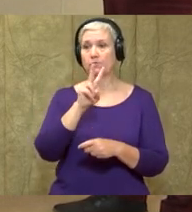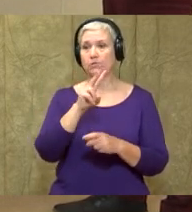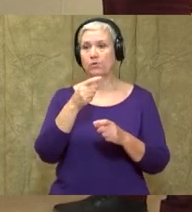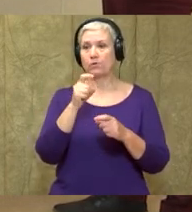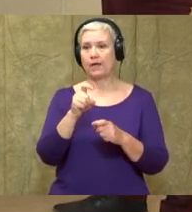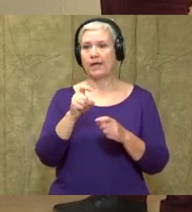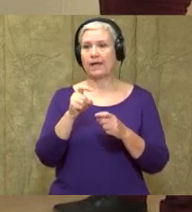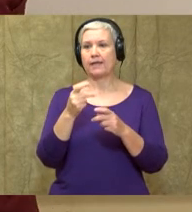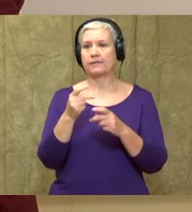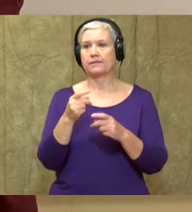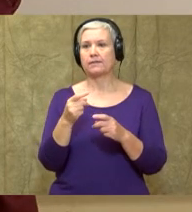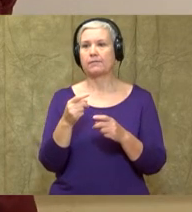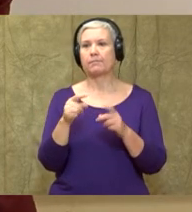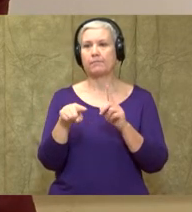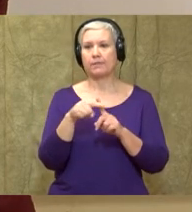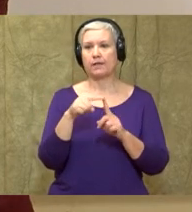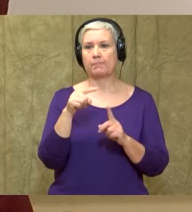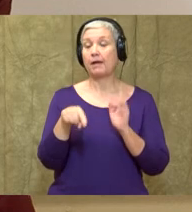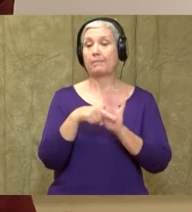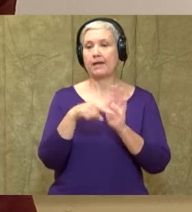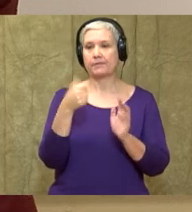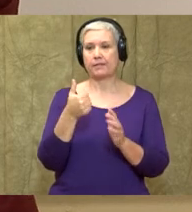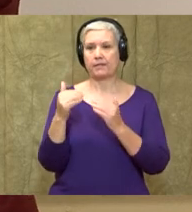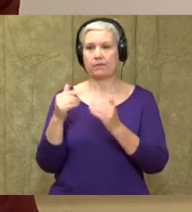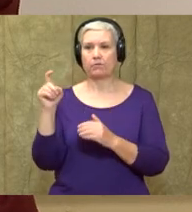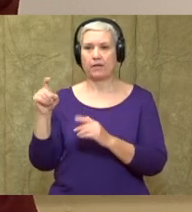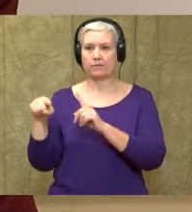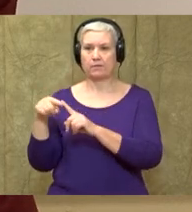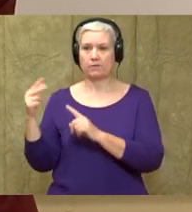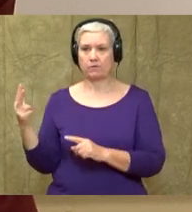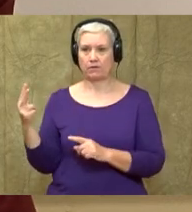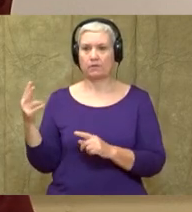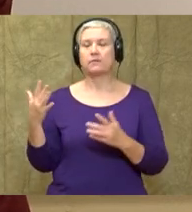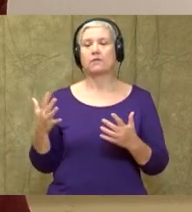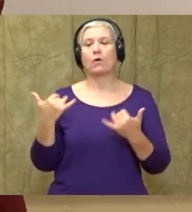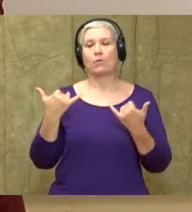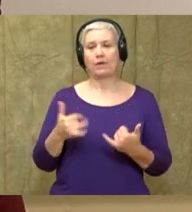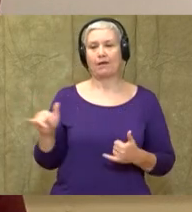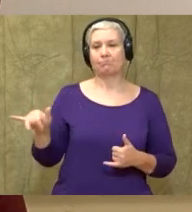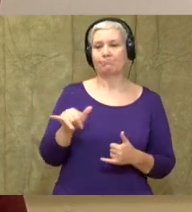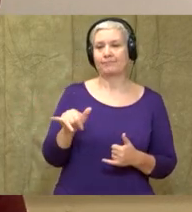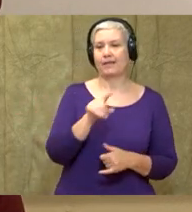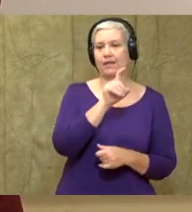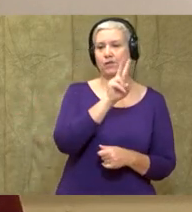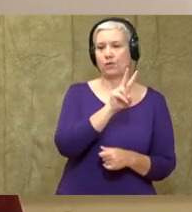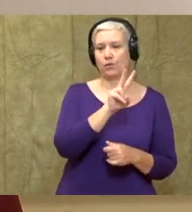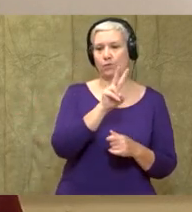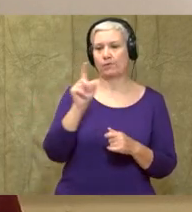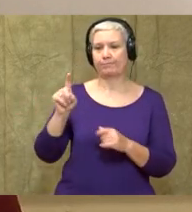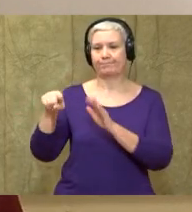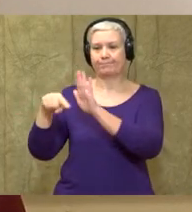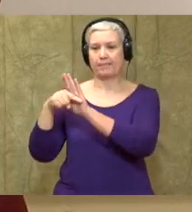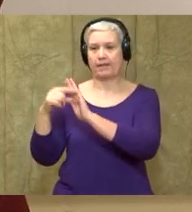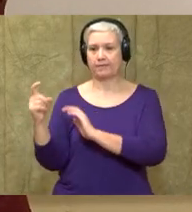3. We're going to combine some like terms. So I'm going to subtract x from both sides,